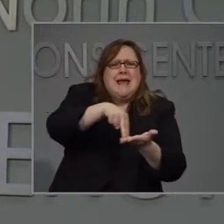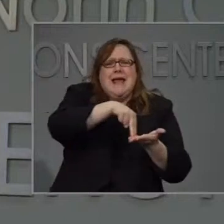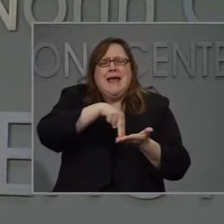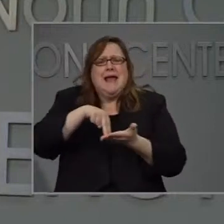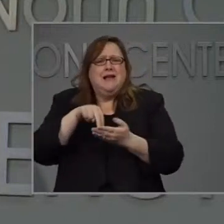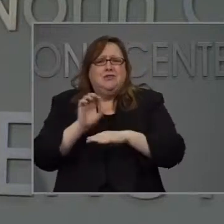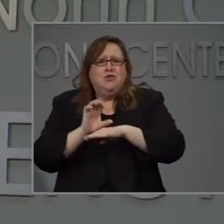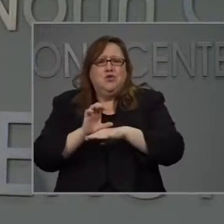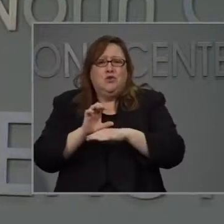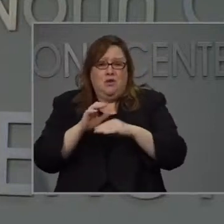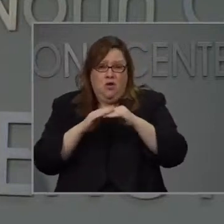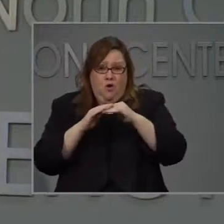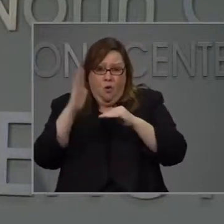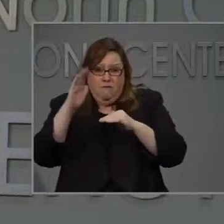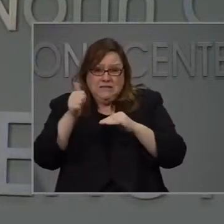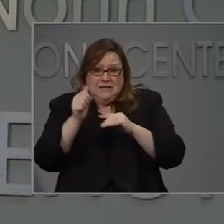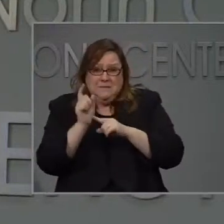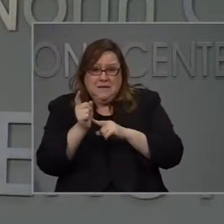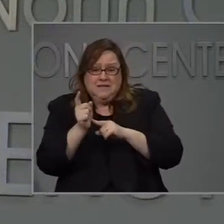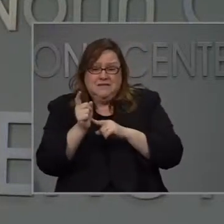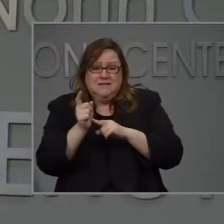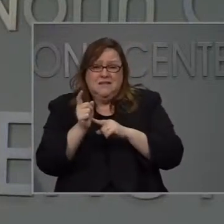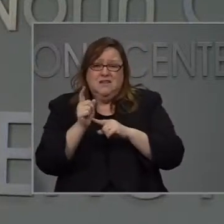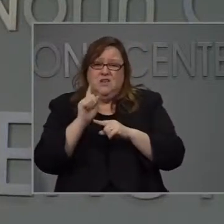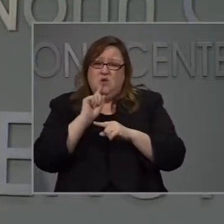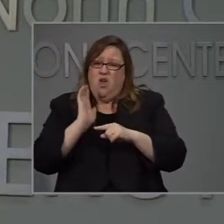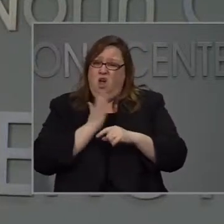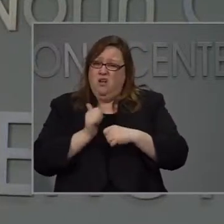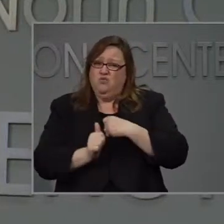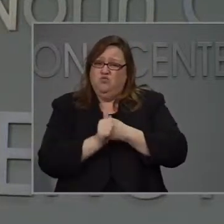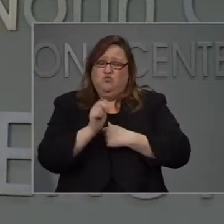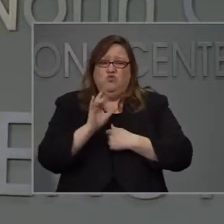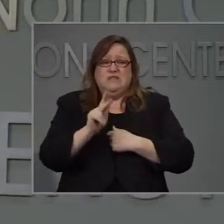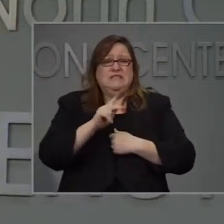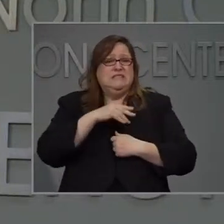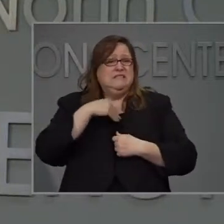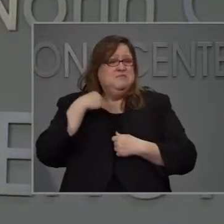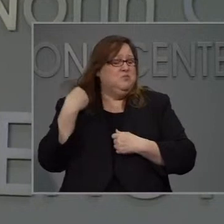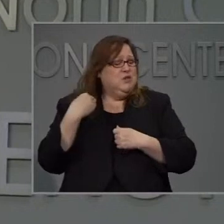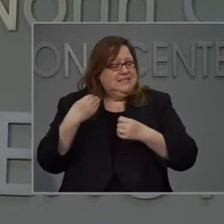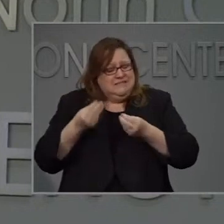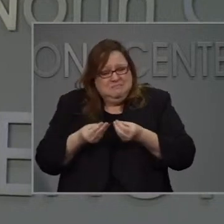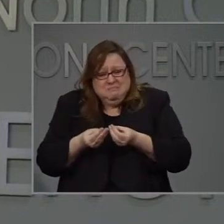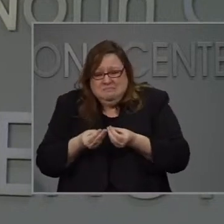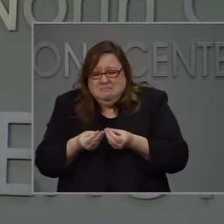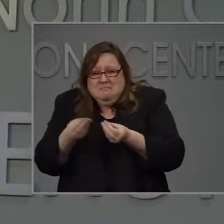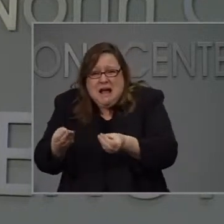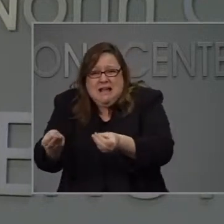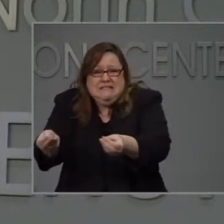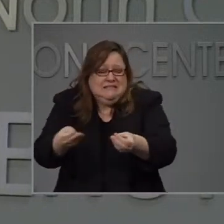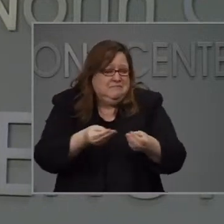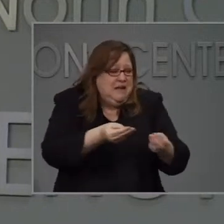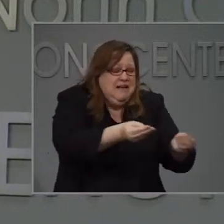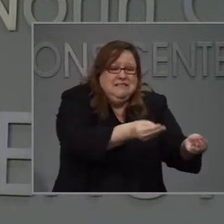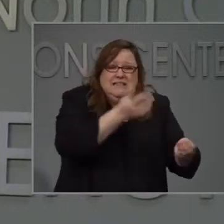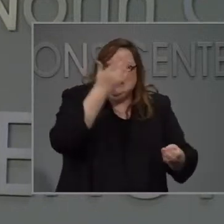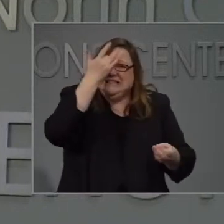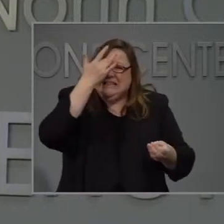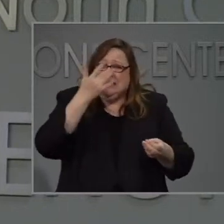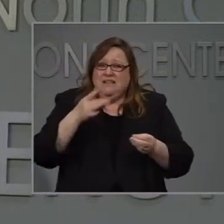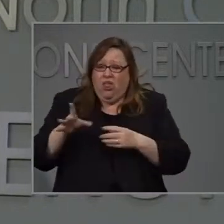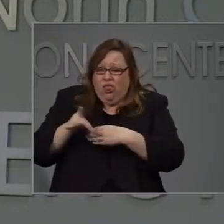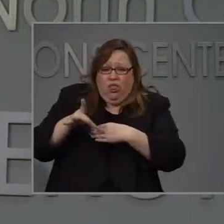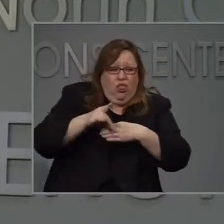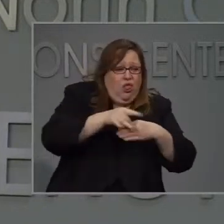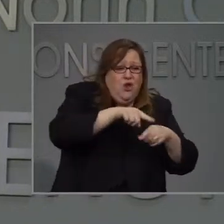minutes, we greatly increase the chances of passing to each other a virus that can be